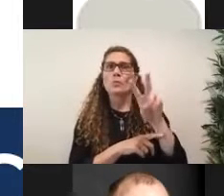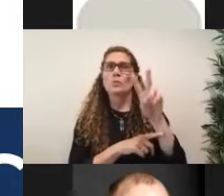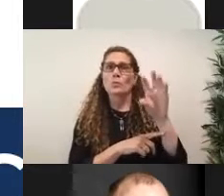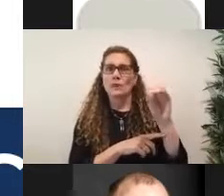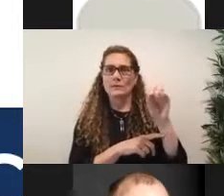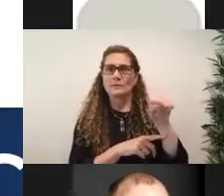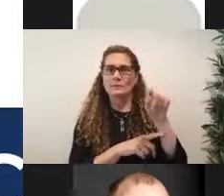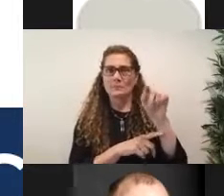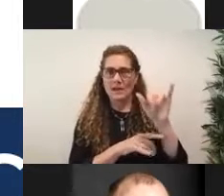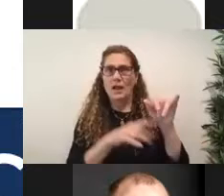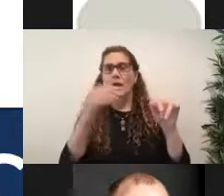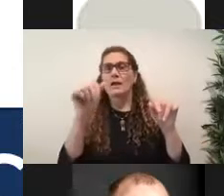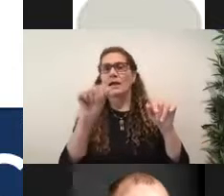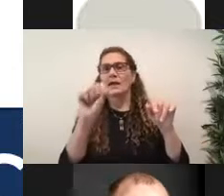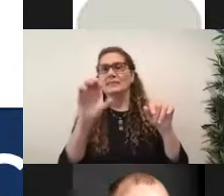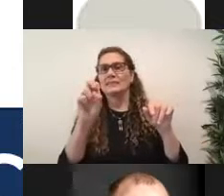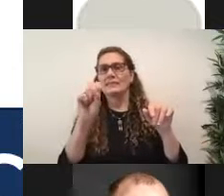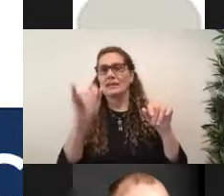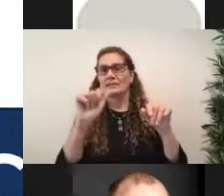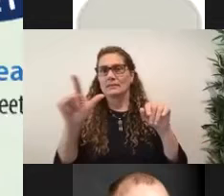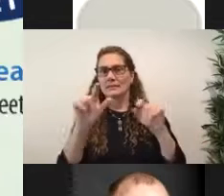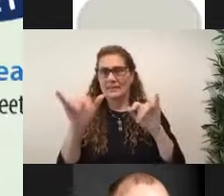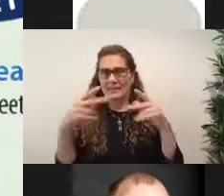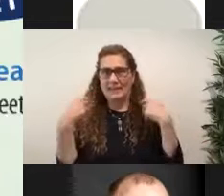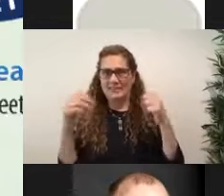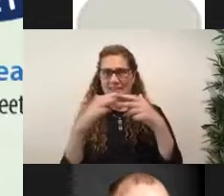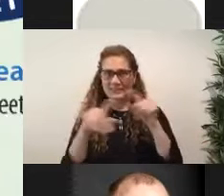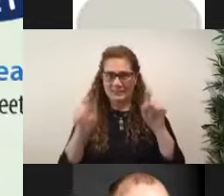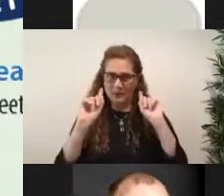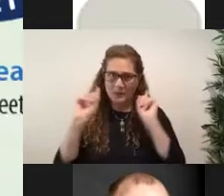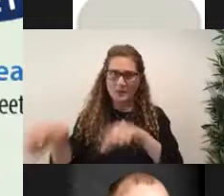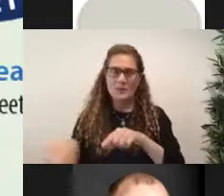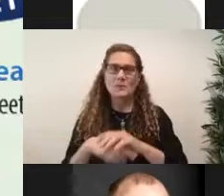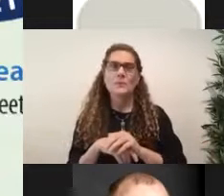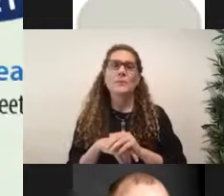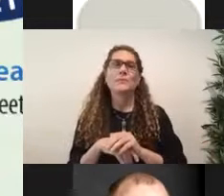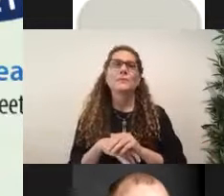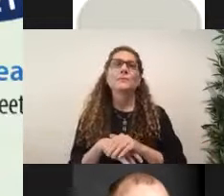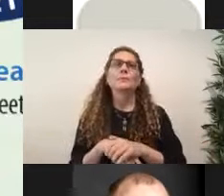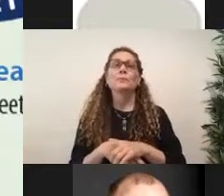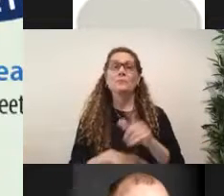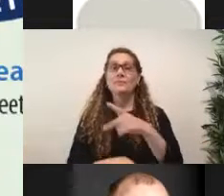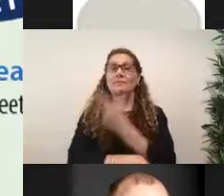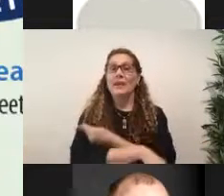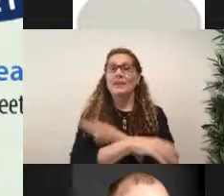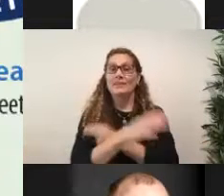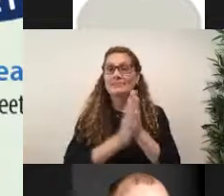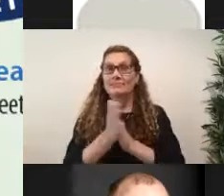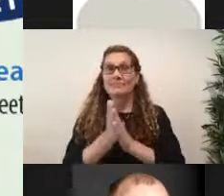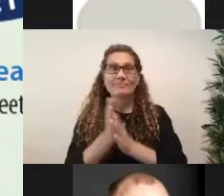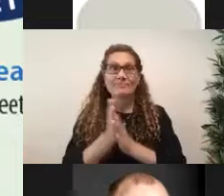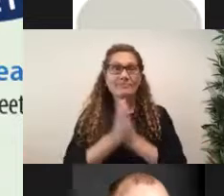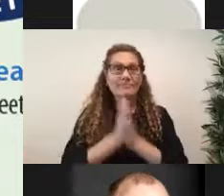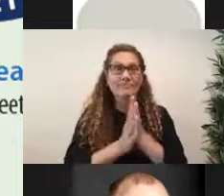Gift cards will be handed out on site and available while supplies last. Tomorrow, the MHD mobile vaccination team will be at